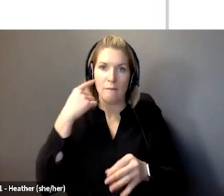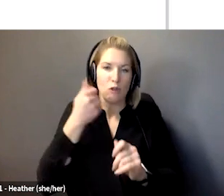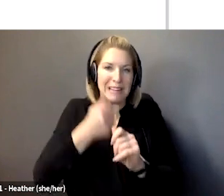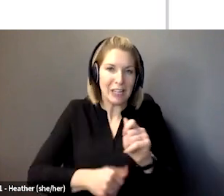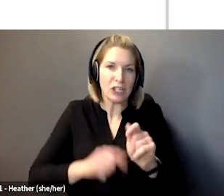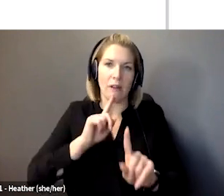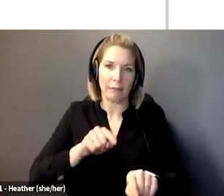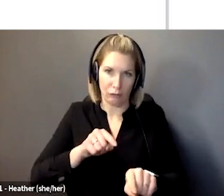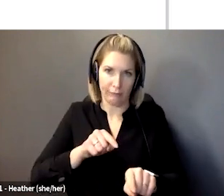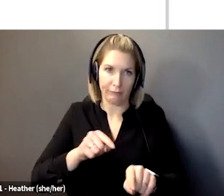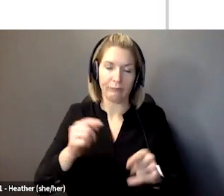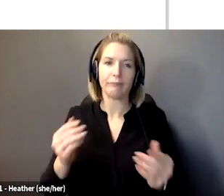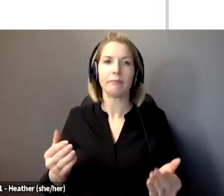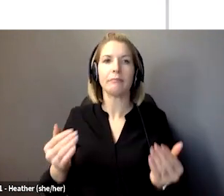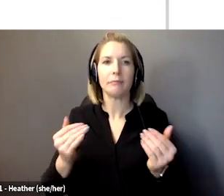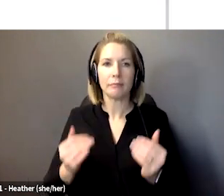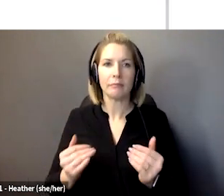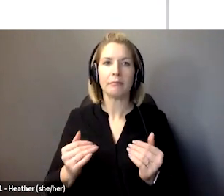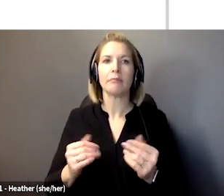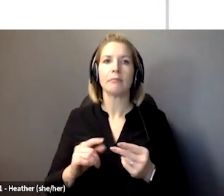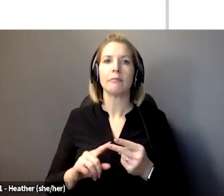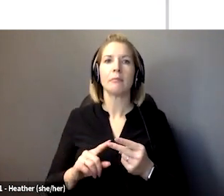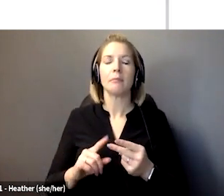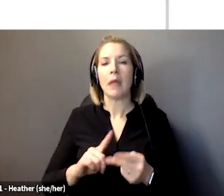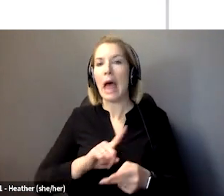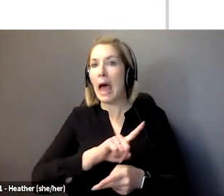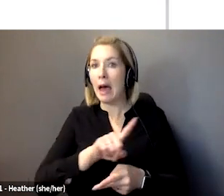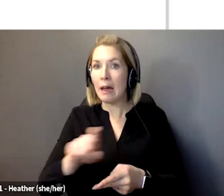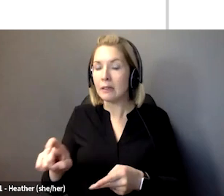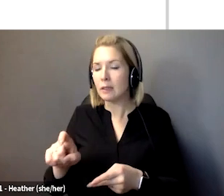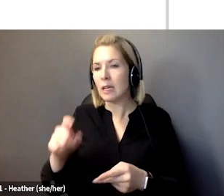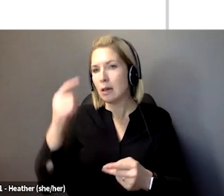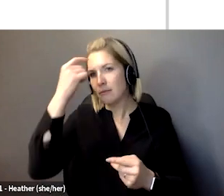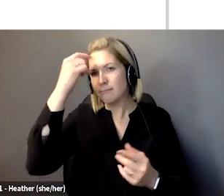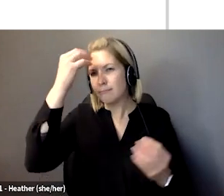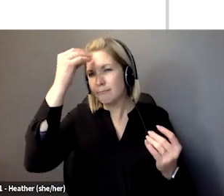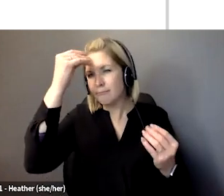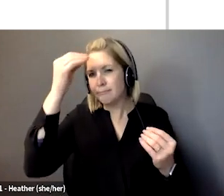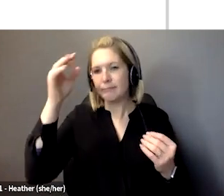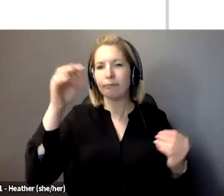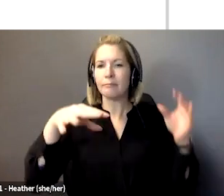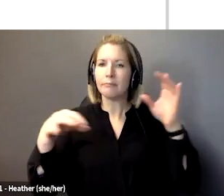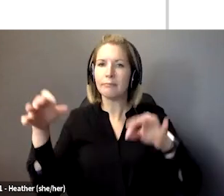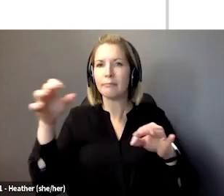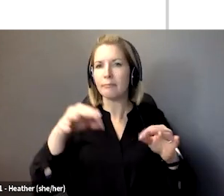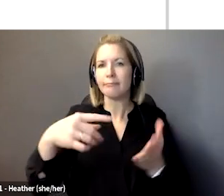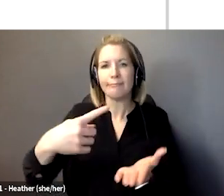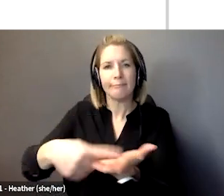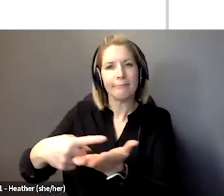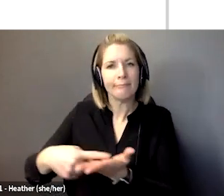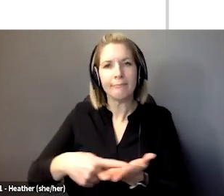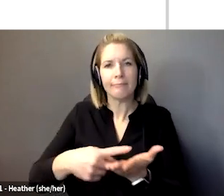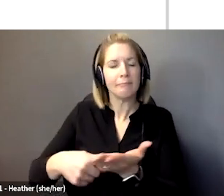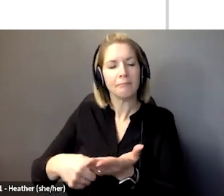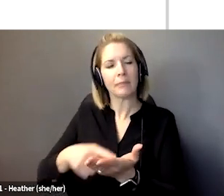Next, we asked participants to brainstorm potential solutions to address the challenges that could emerge that were related to that